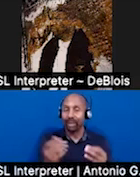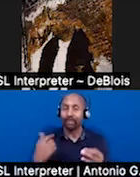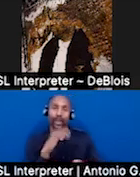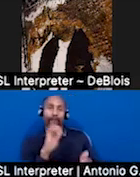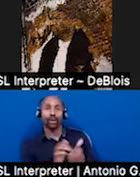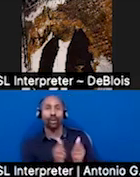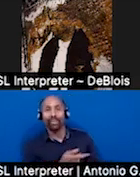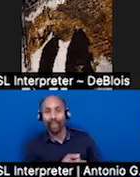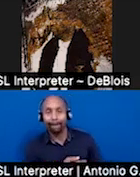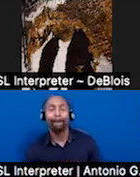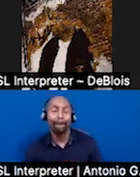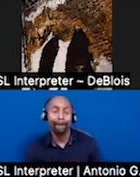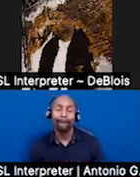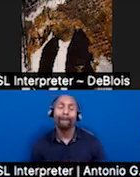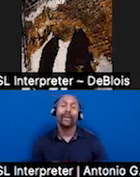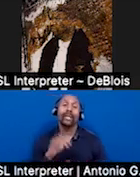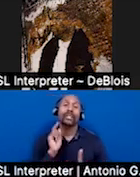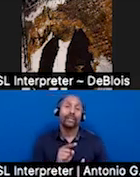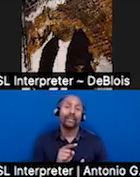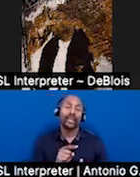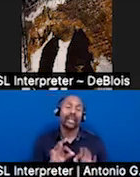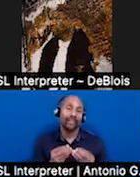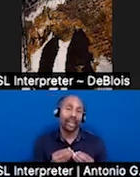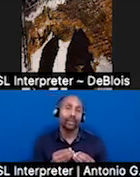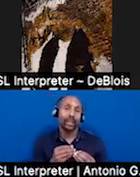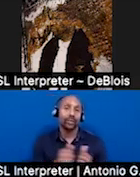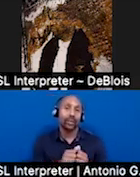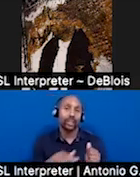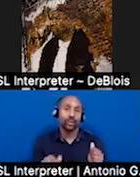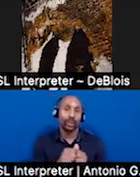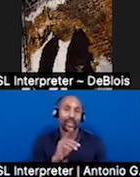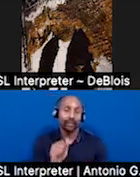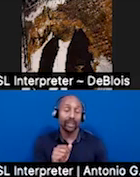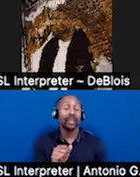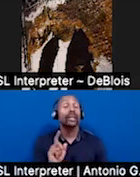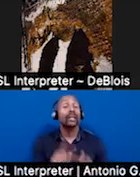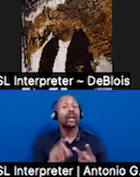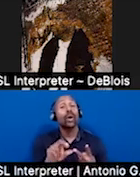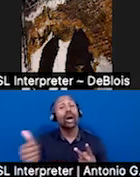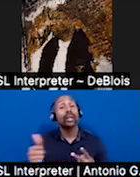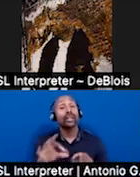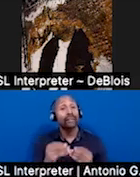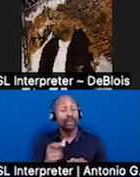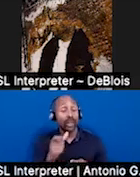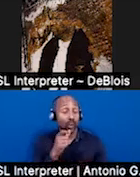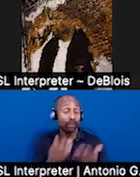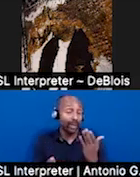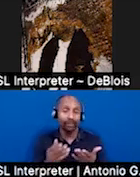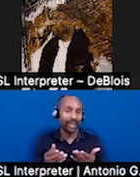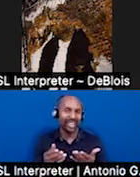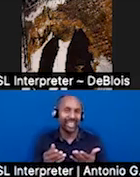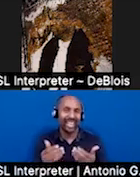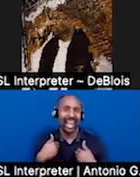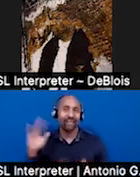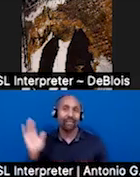disabilities, but underserved families, even if they're not explicitly focused on families who have children with disabilities, is really